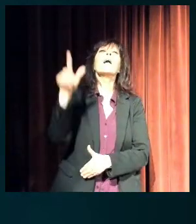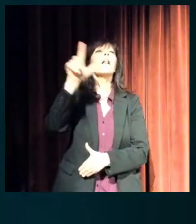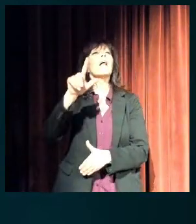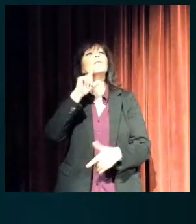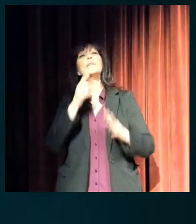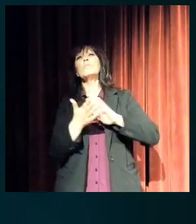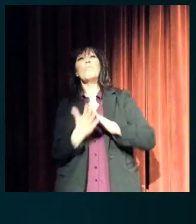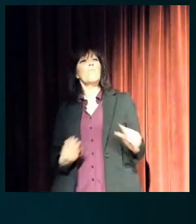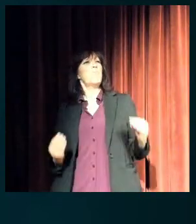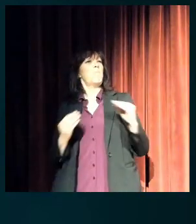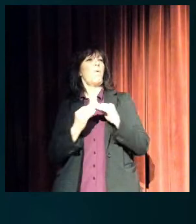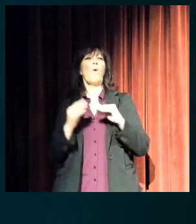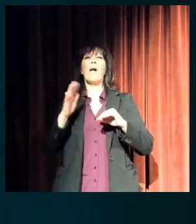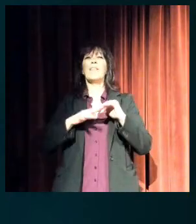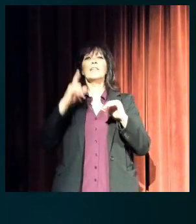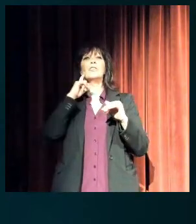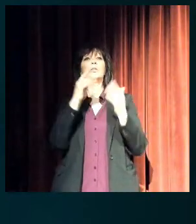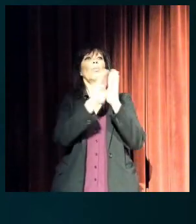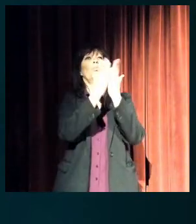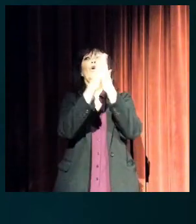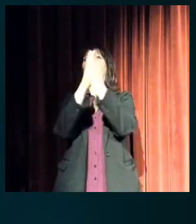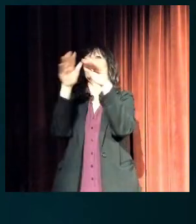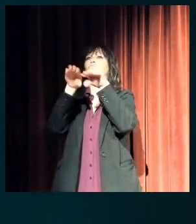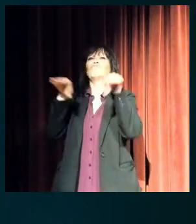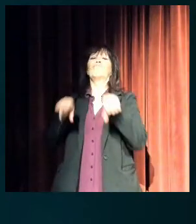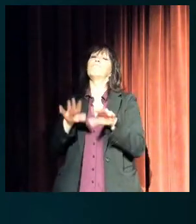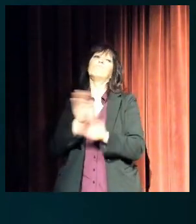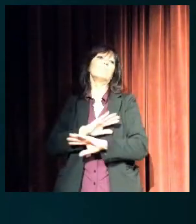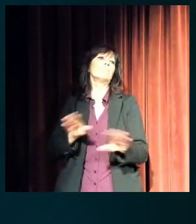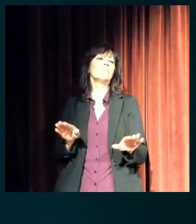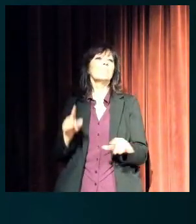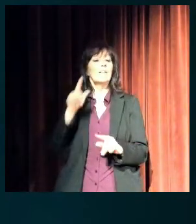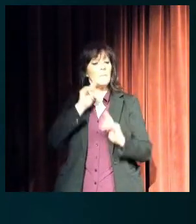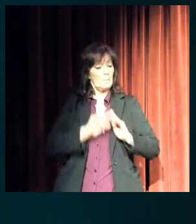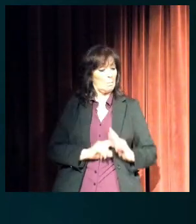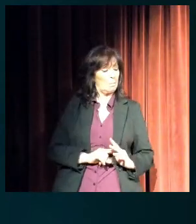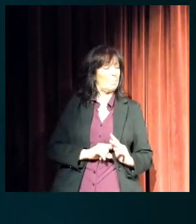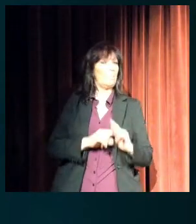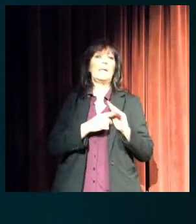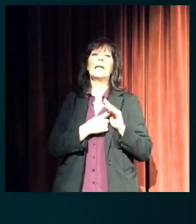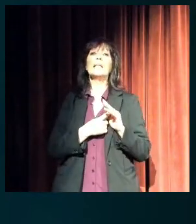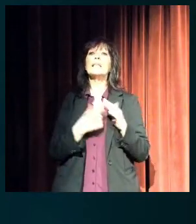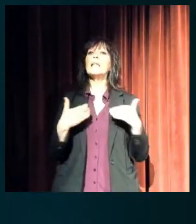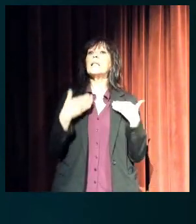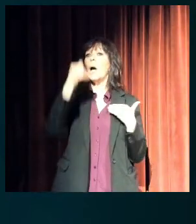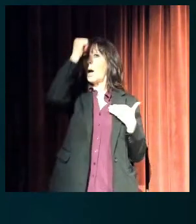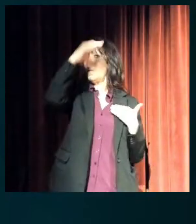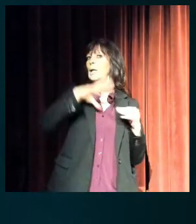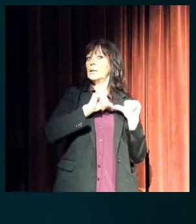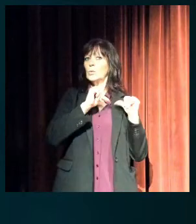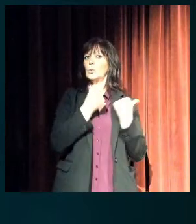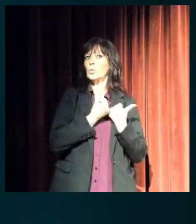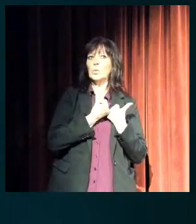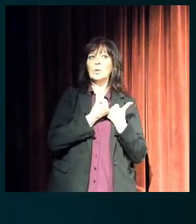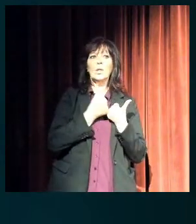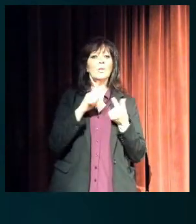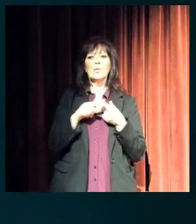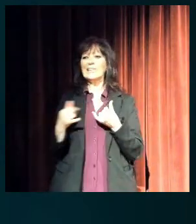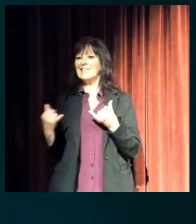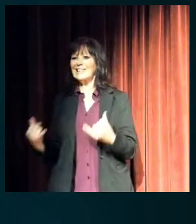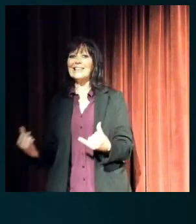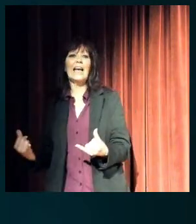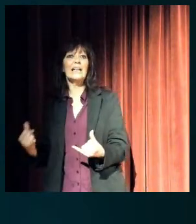been more than just a repository of books. From its early roots as the Young Men's Association to